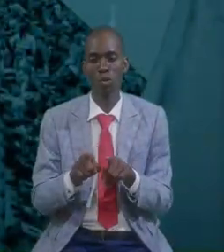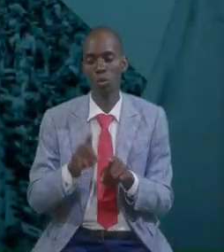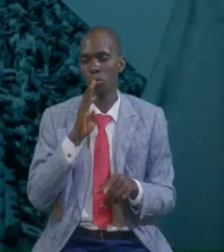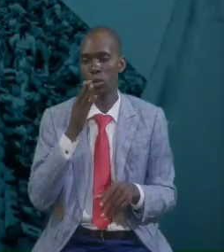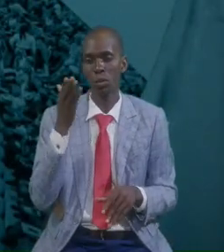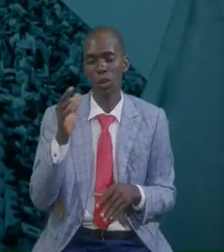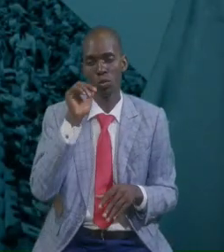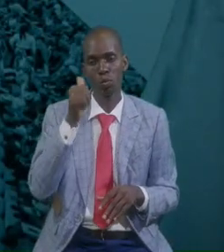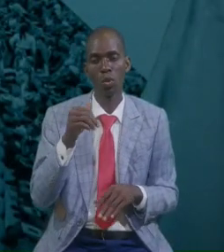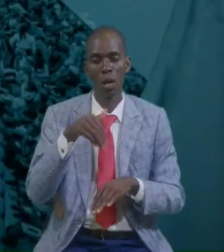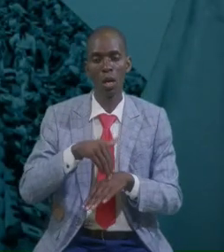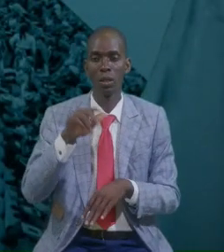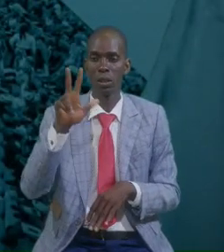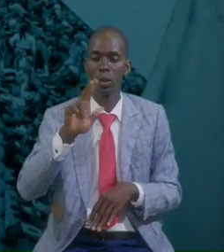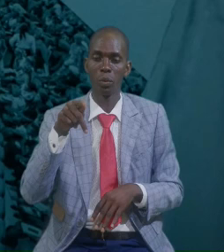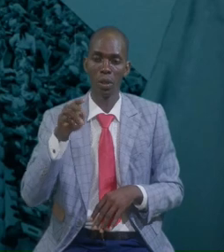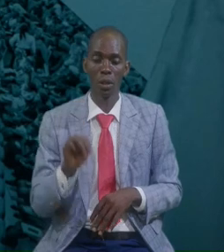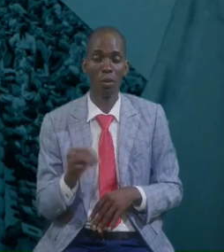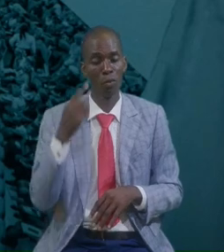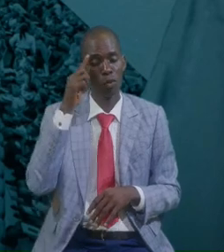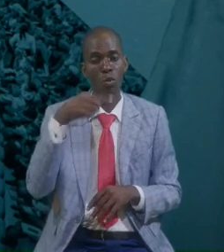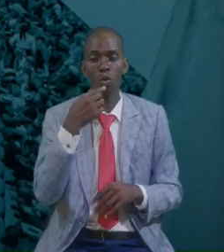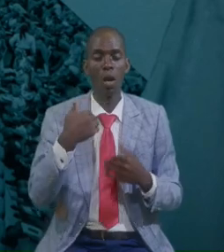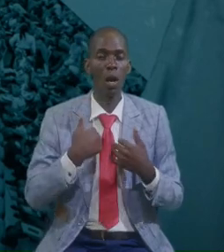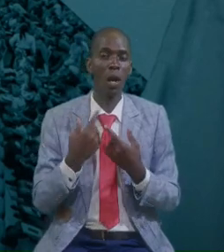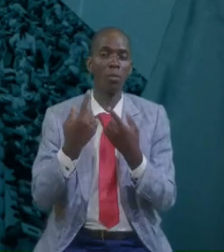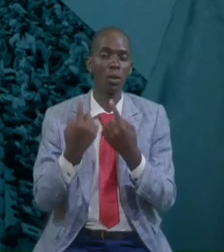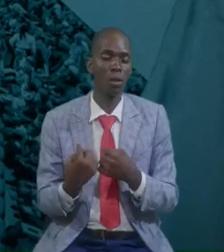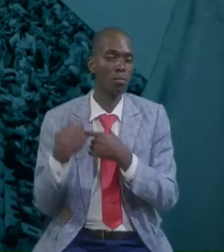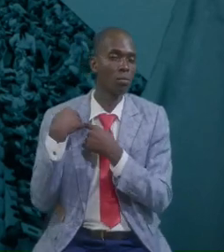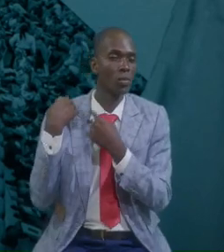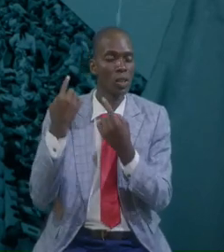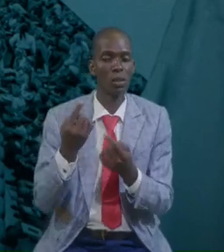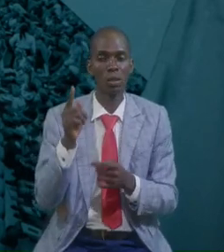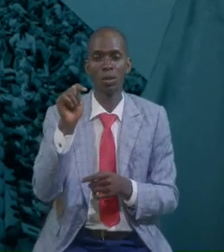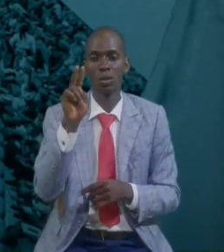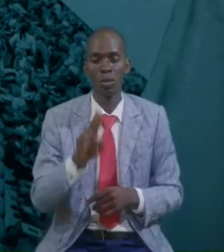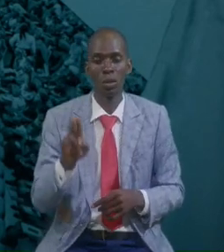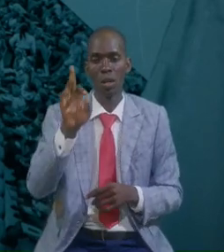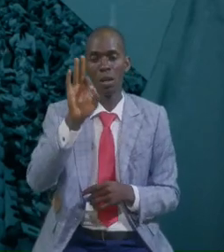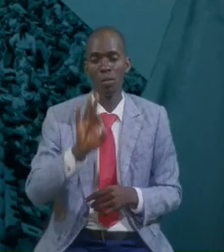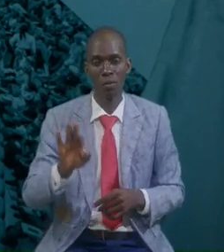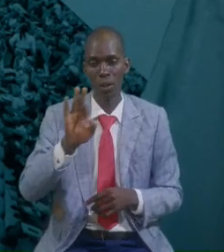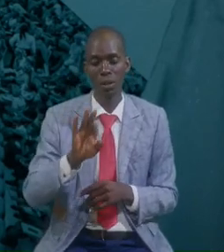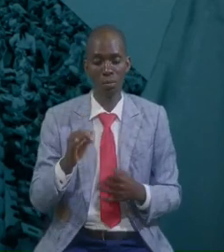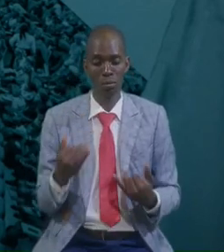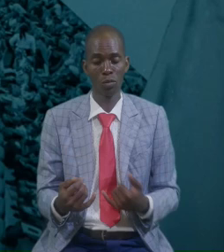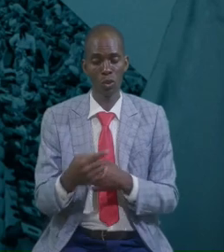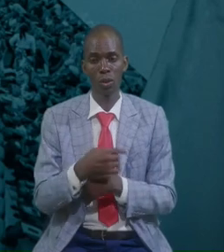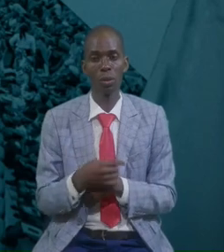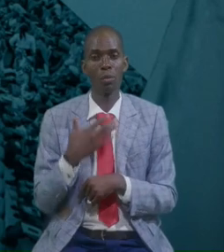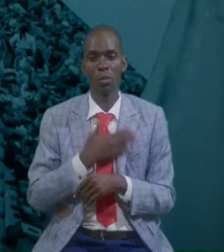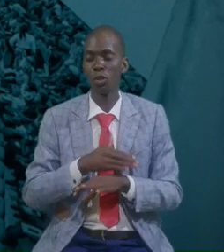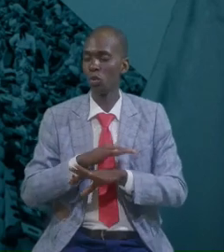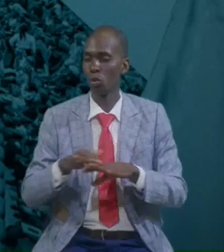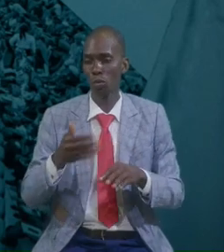p.m. And those who have been coming, those who gave their life to Christ on Thursday, on Friday, please don't also miss the